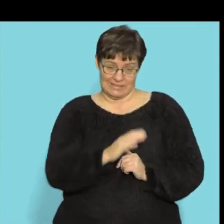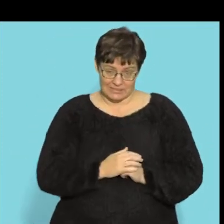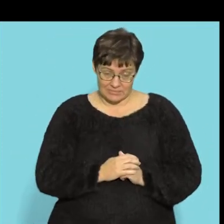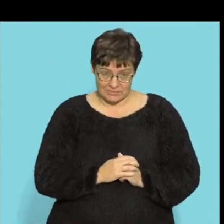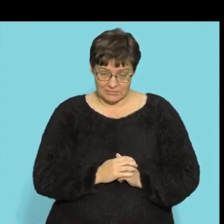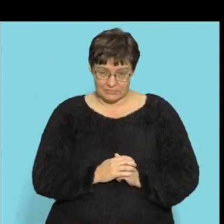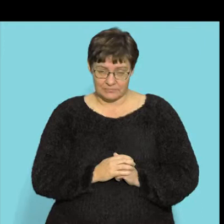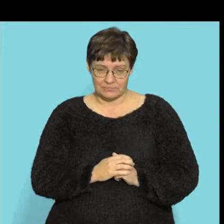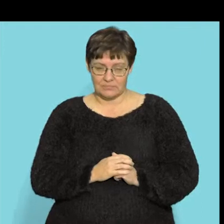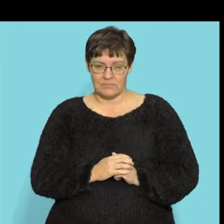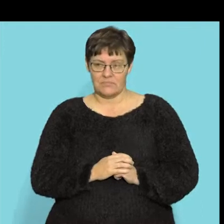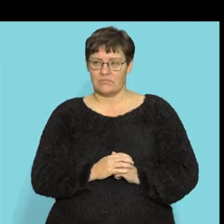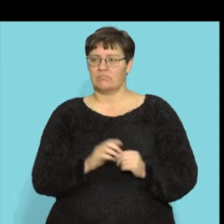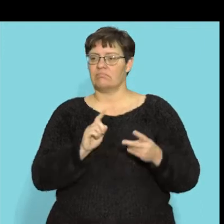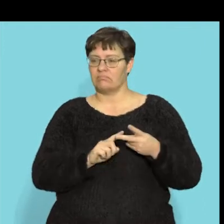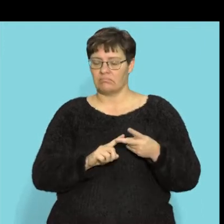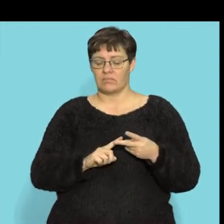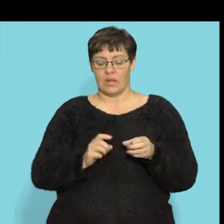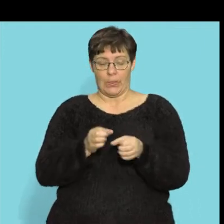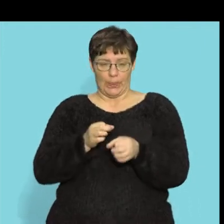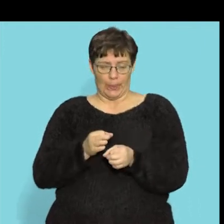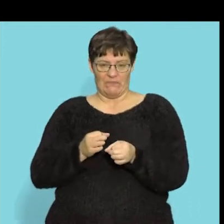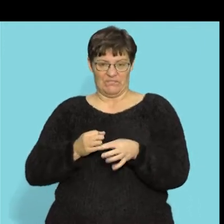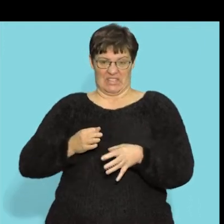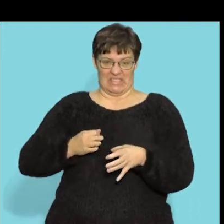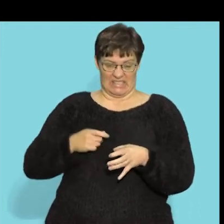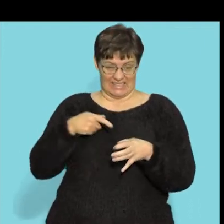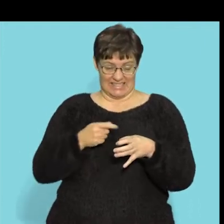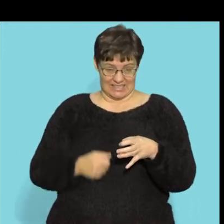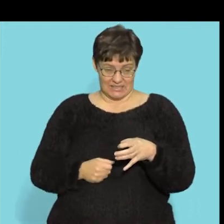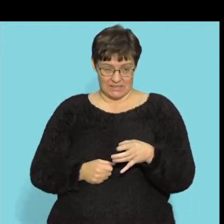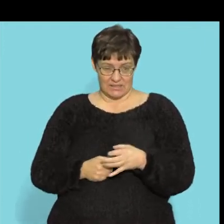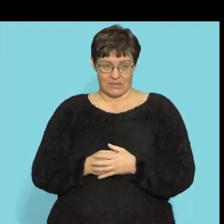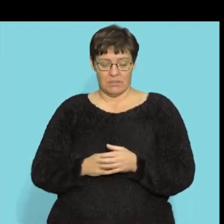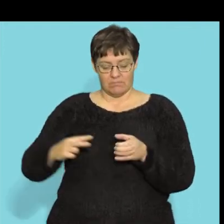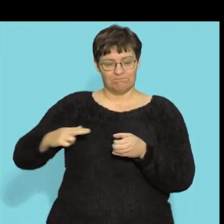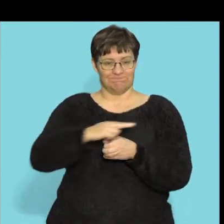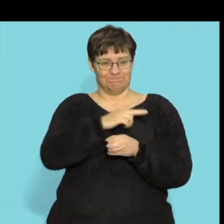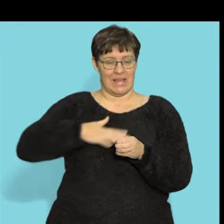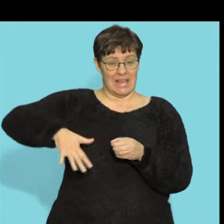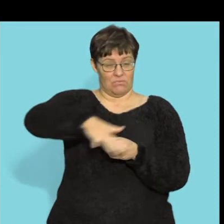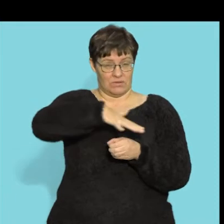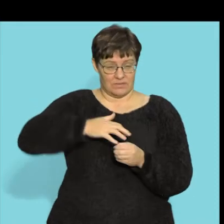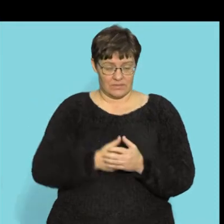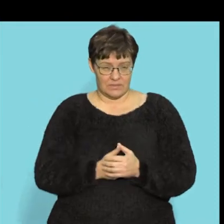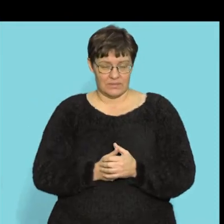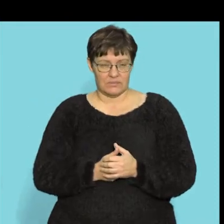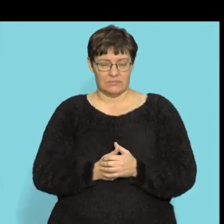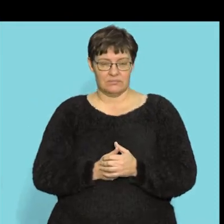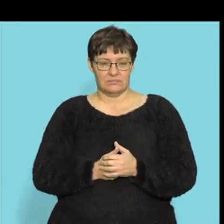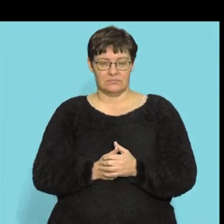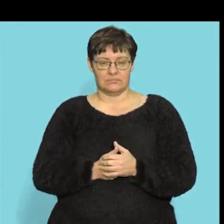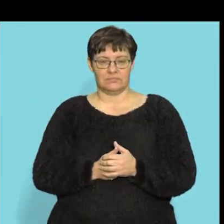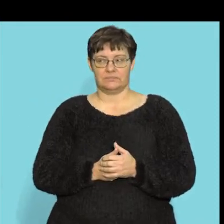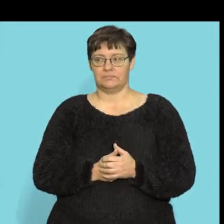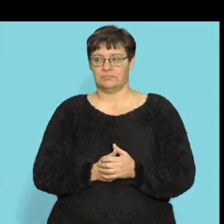about diameter, remember diameter has to do with the cross-sectional area, okay? So if this is the diameter, okay?